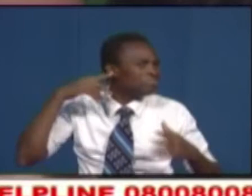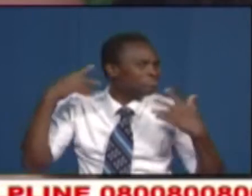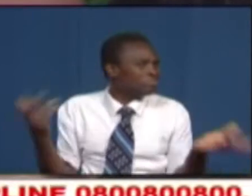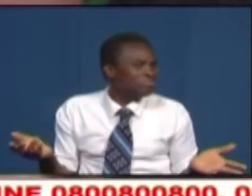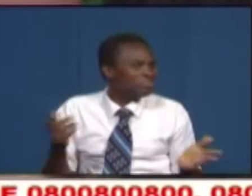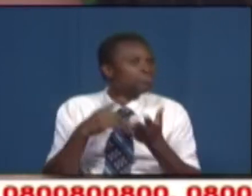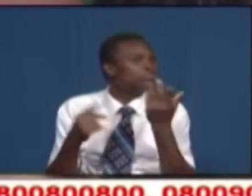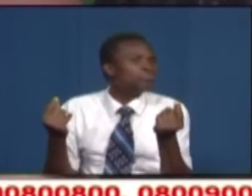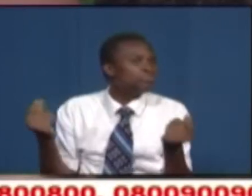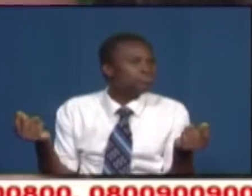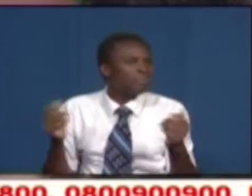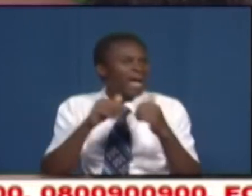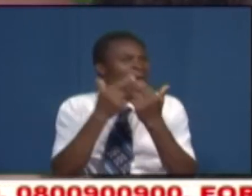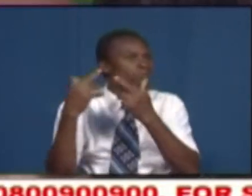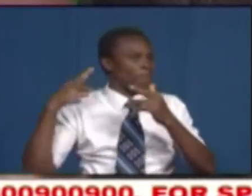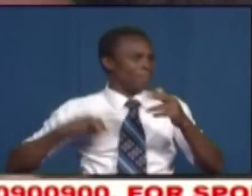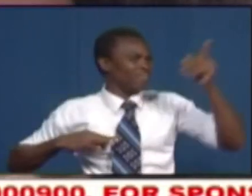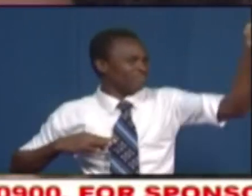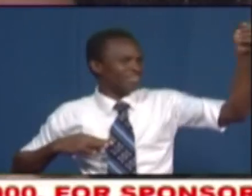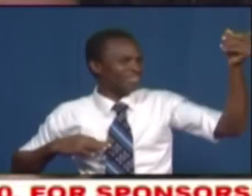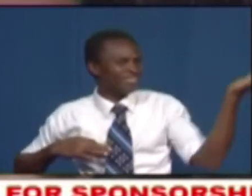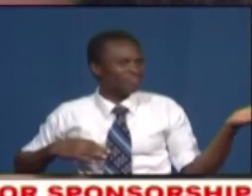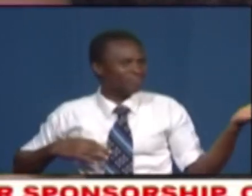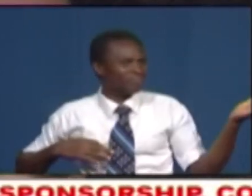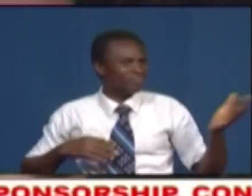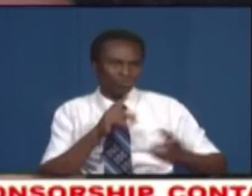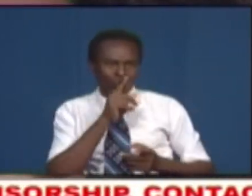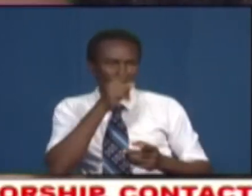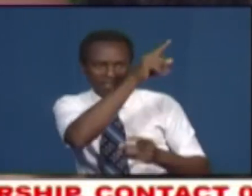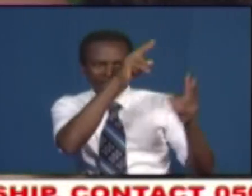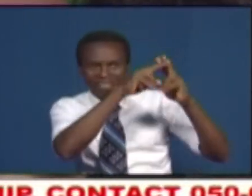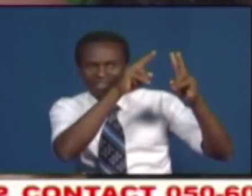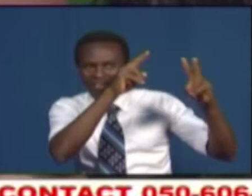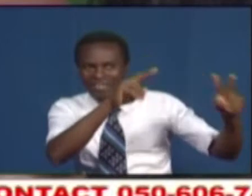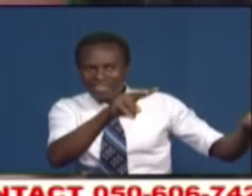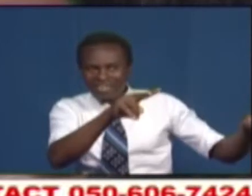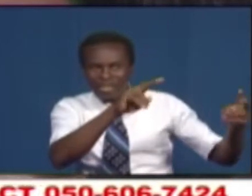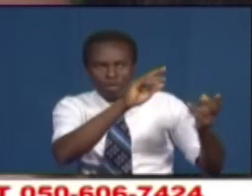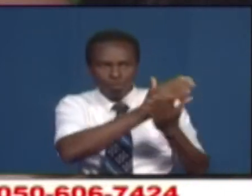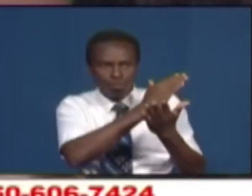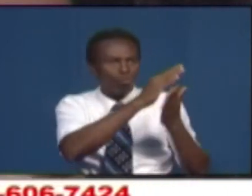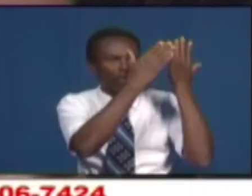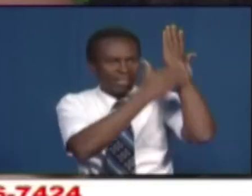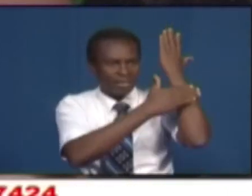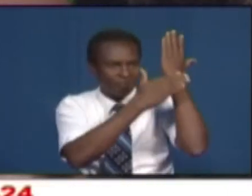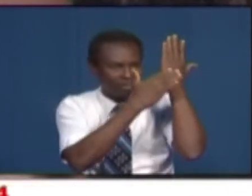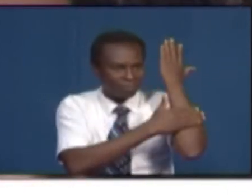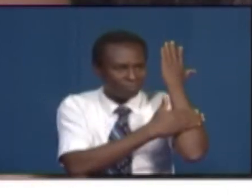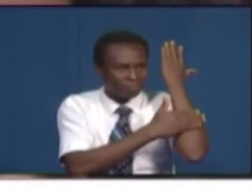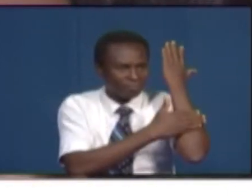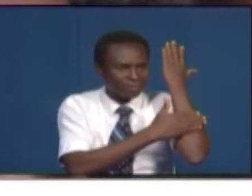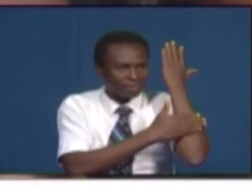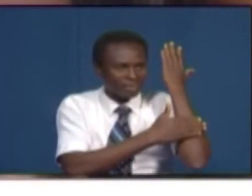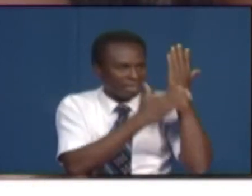food on their table and then they can cook yam and then eat. What about those people? How can they have access to this